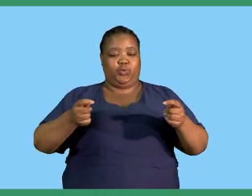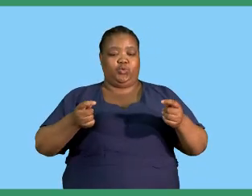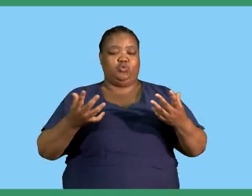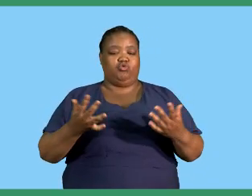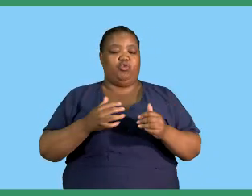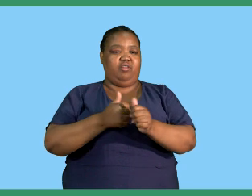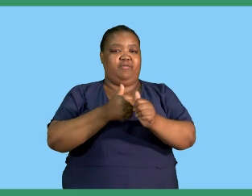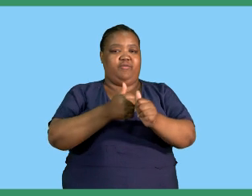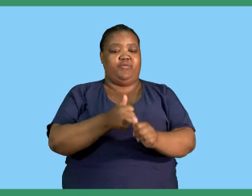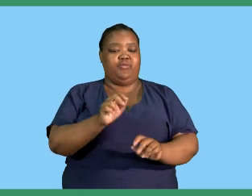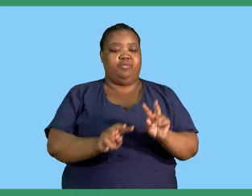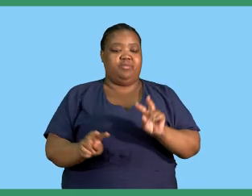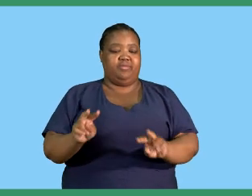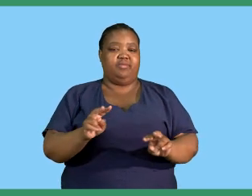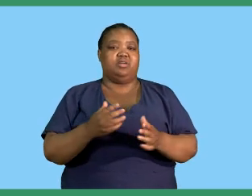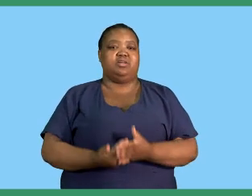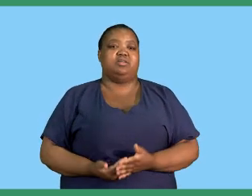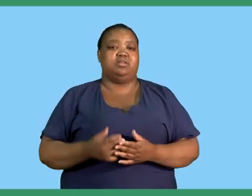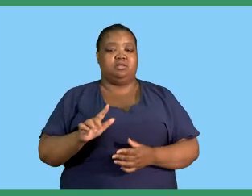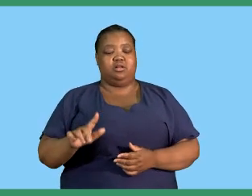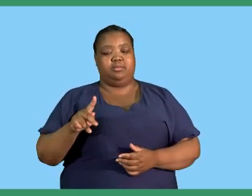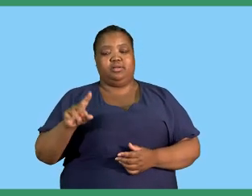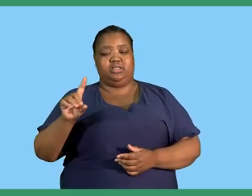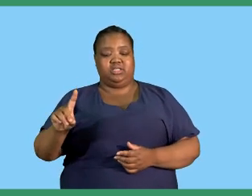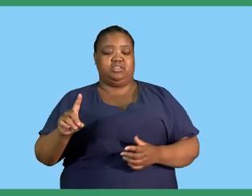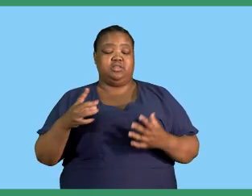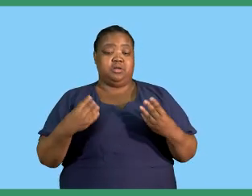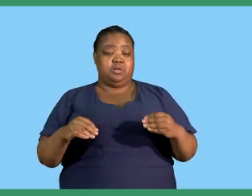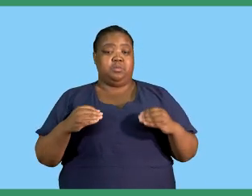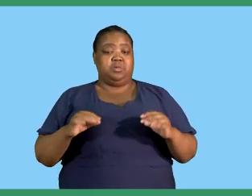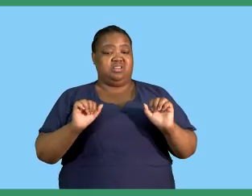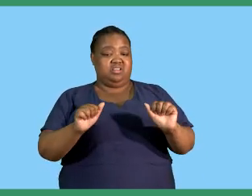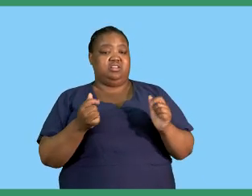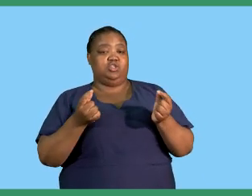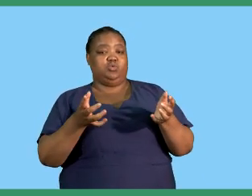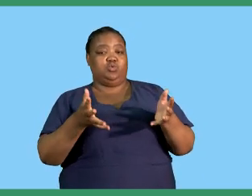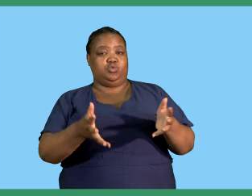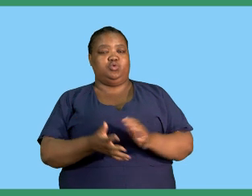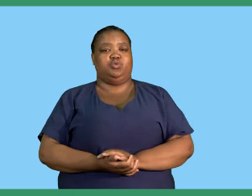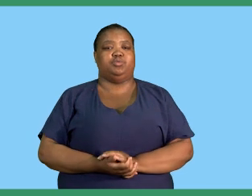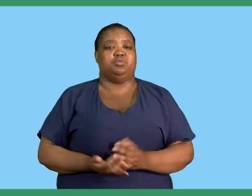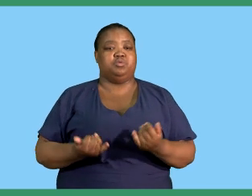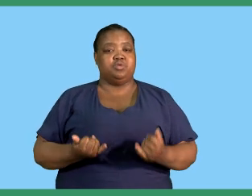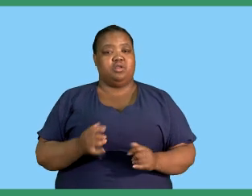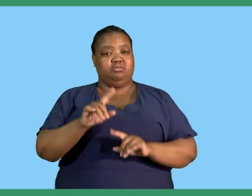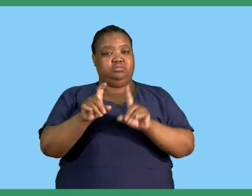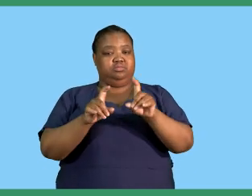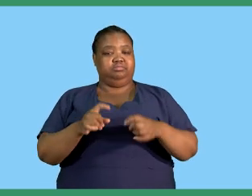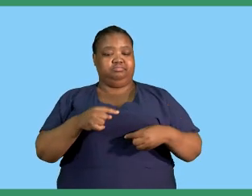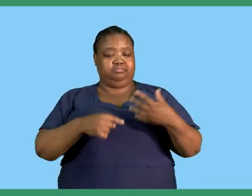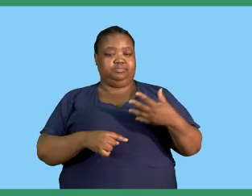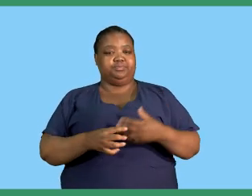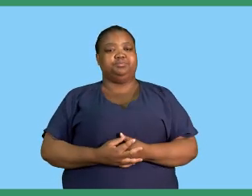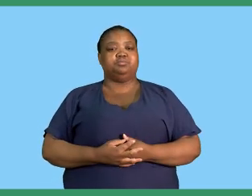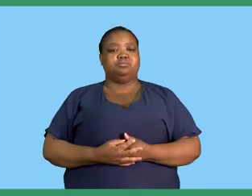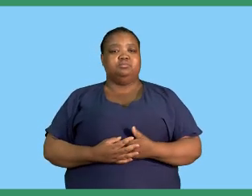and follow-up. So this is what LPD has done in their business. Right, let's read the questions.